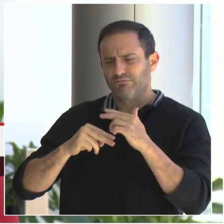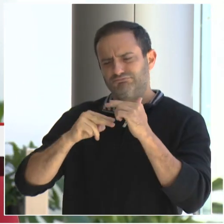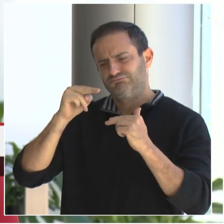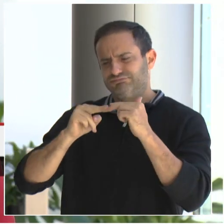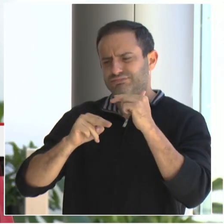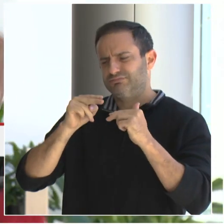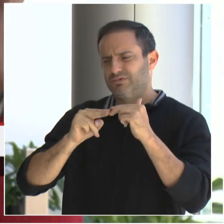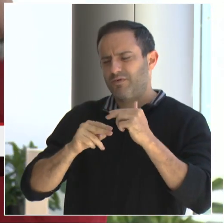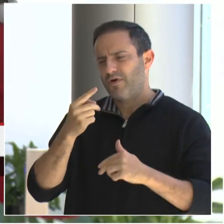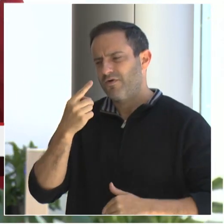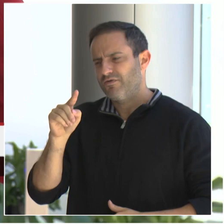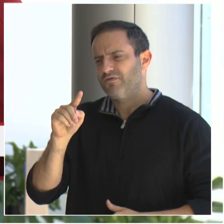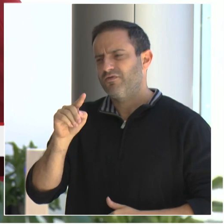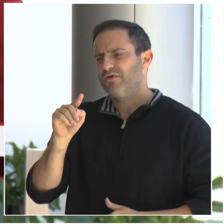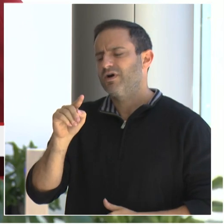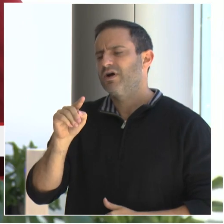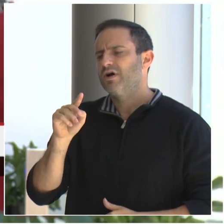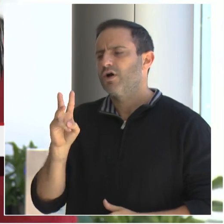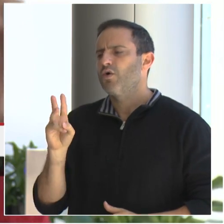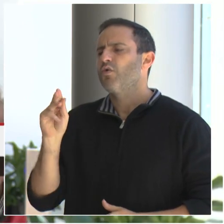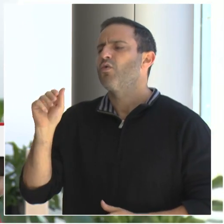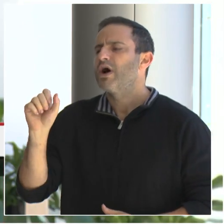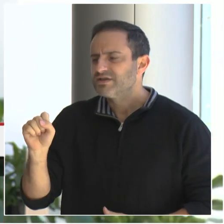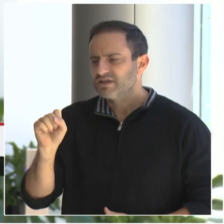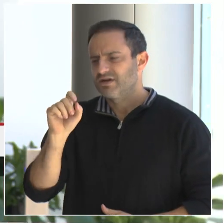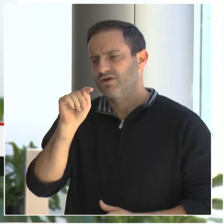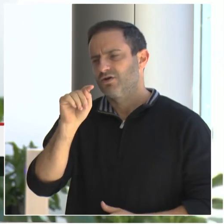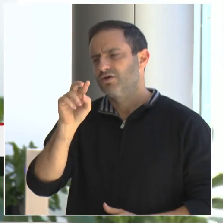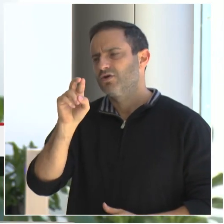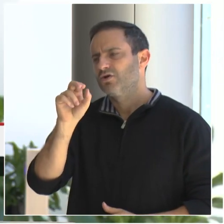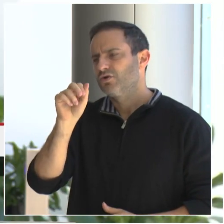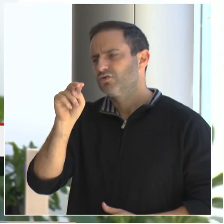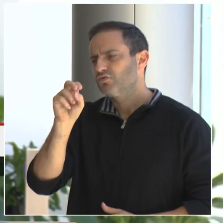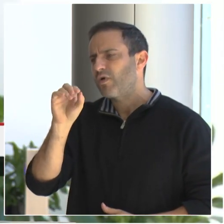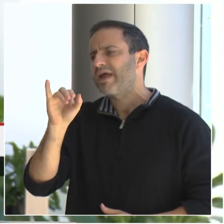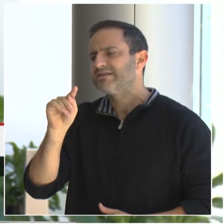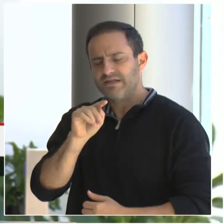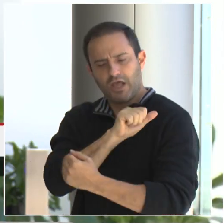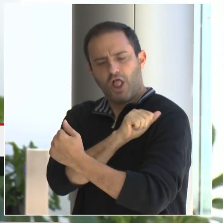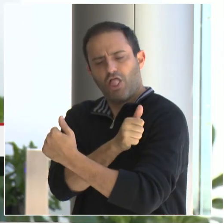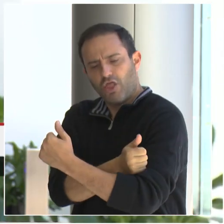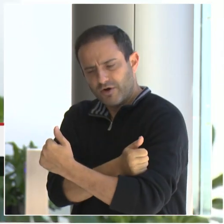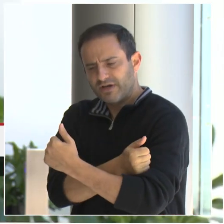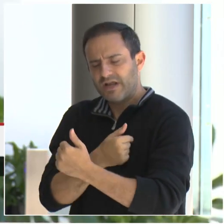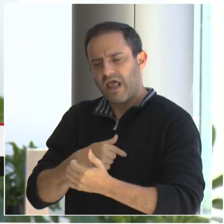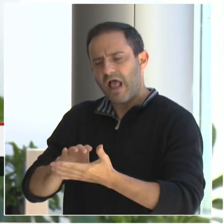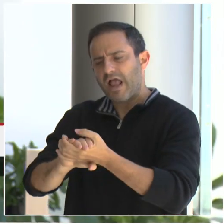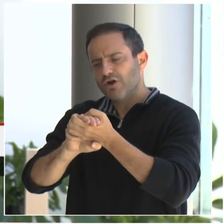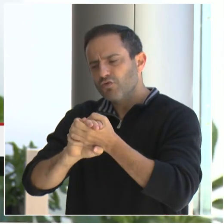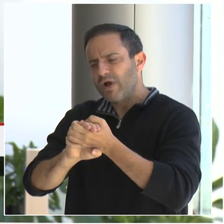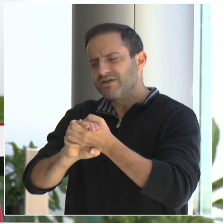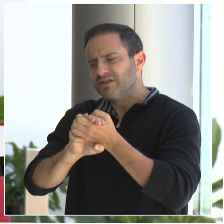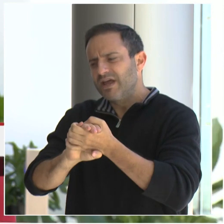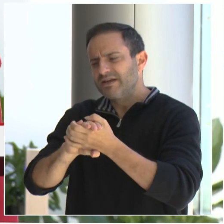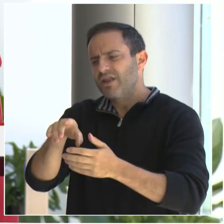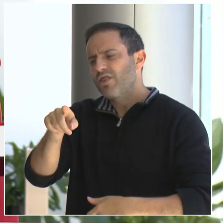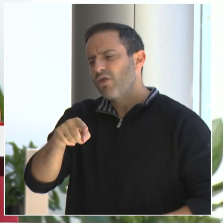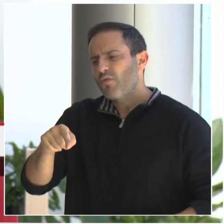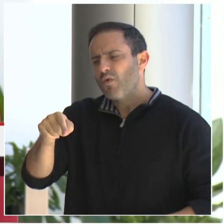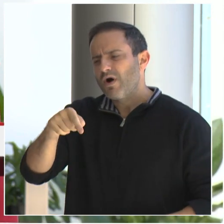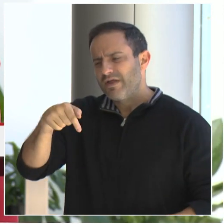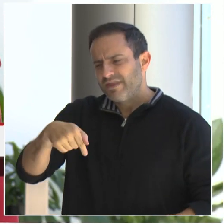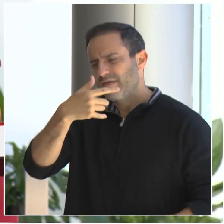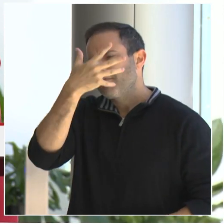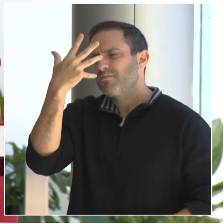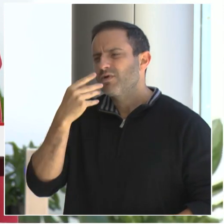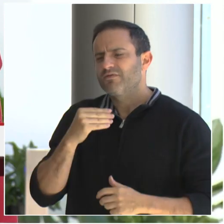for the Washington Metropolitan Transit Authority. And I congratulate you on this gorgeous